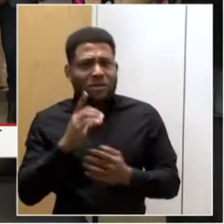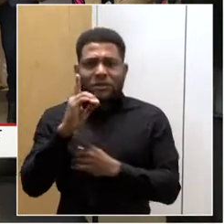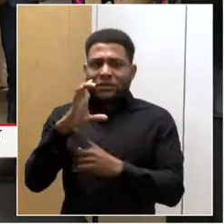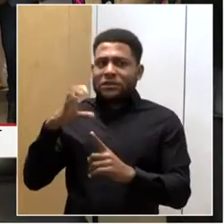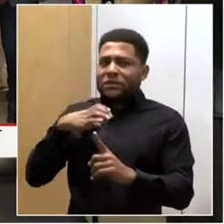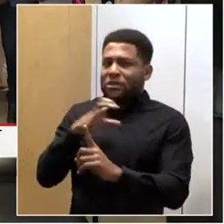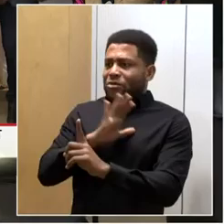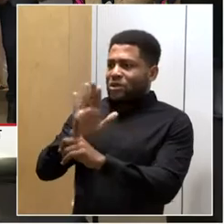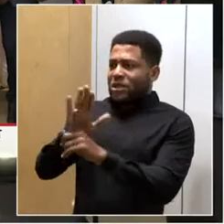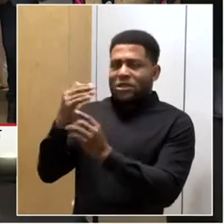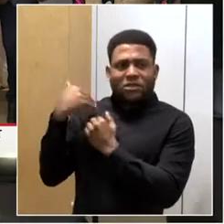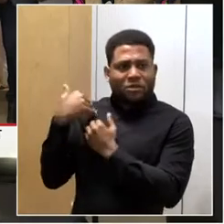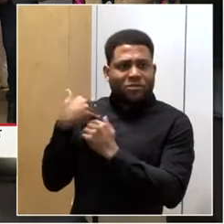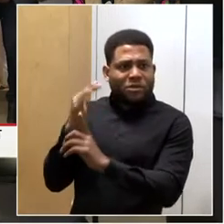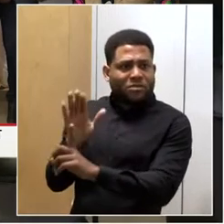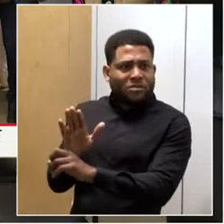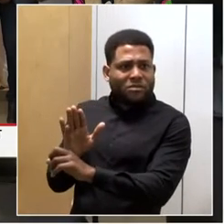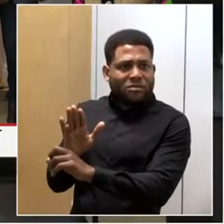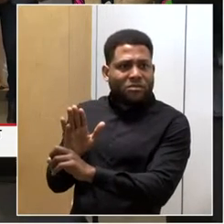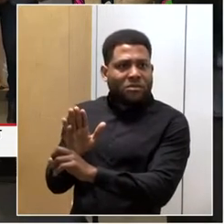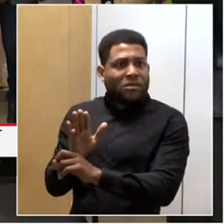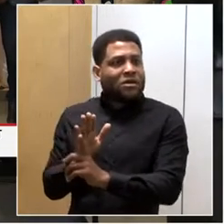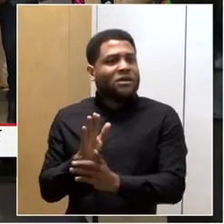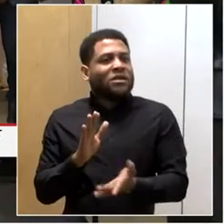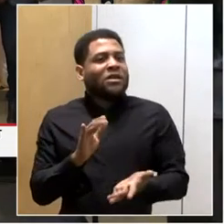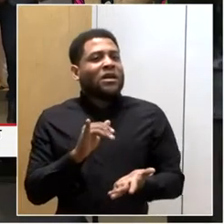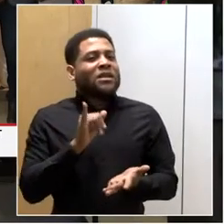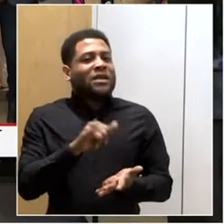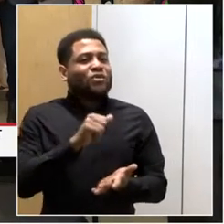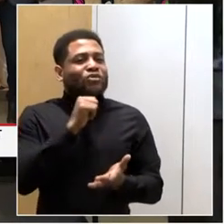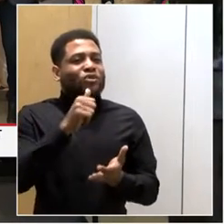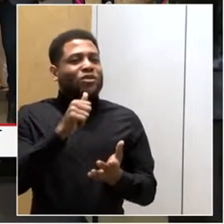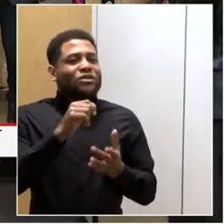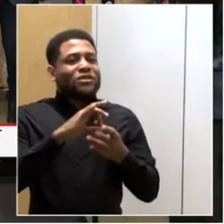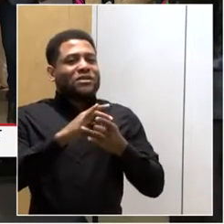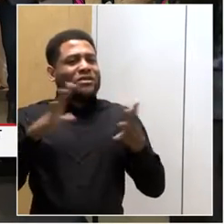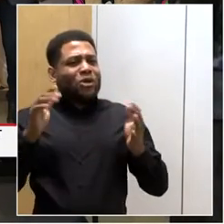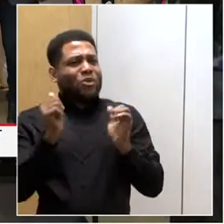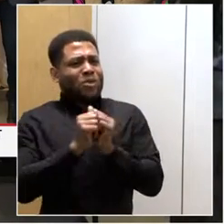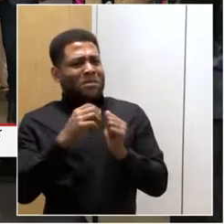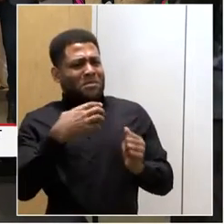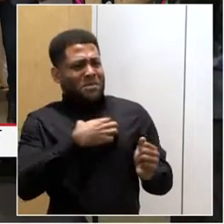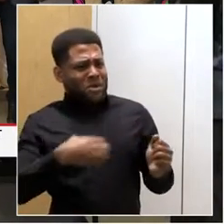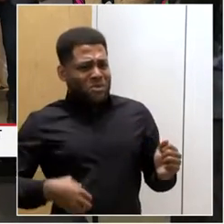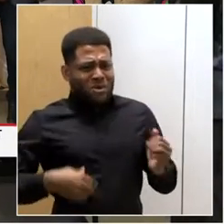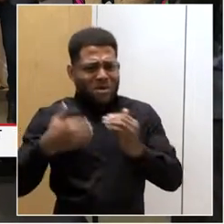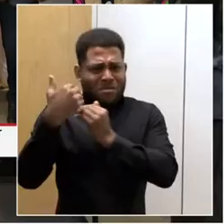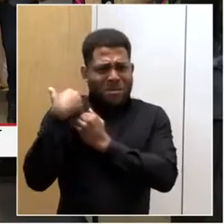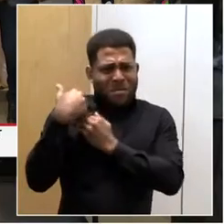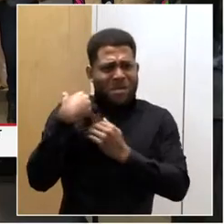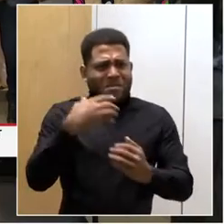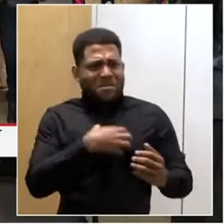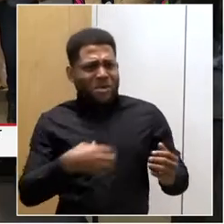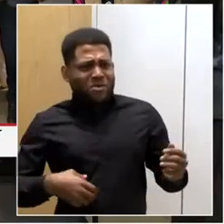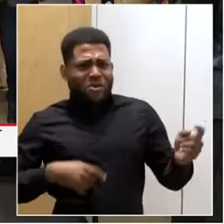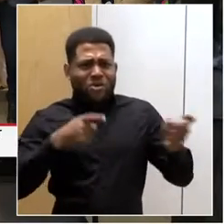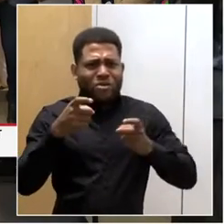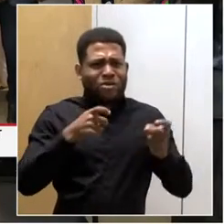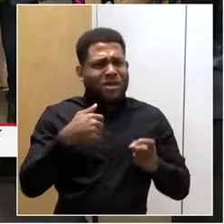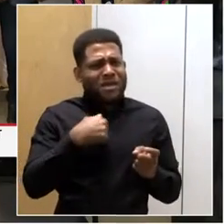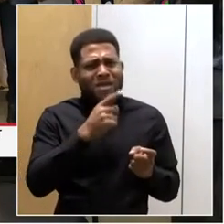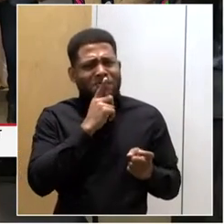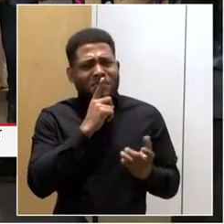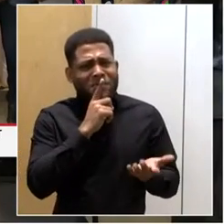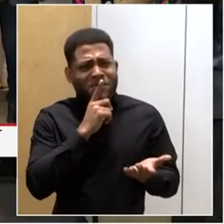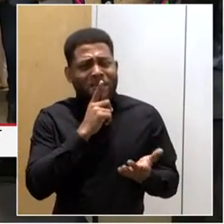And so that has nothing to do with mayoral accountability or mayoral control. It has everything to